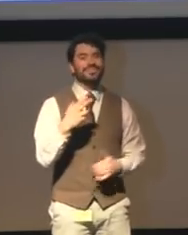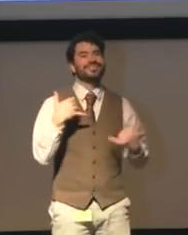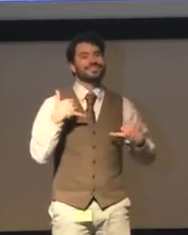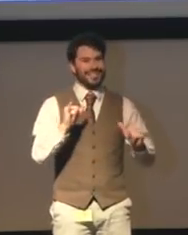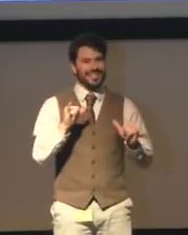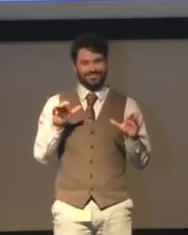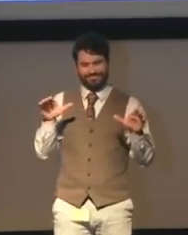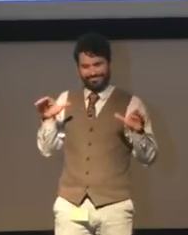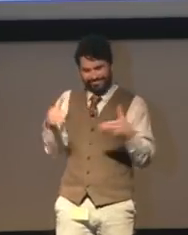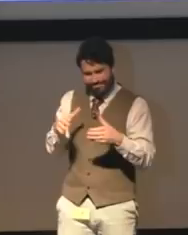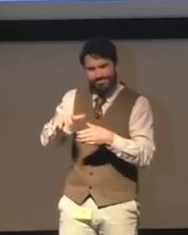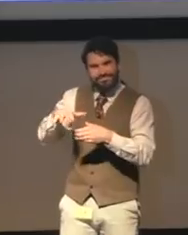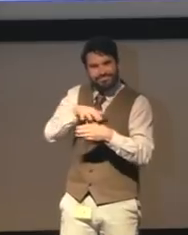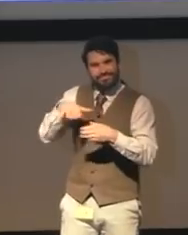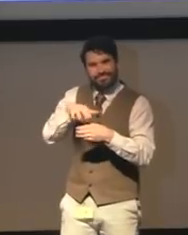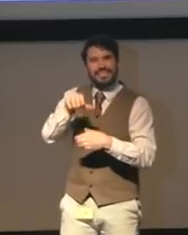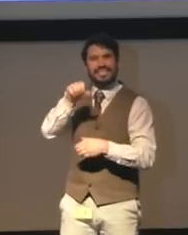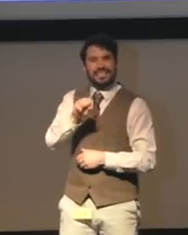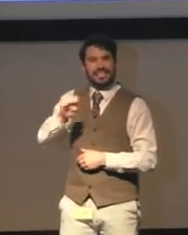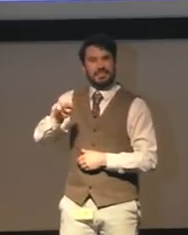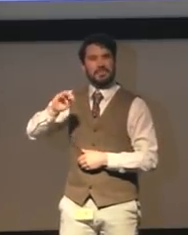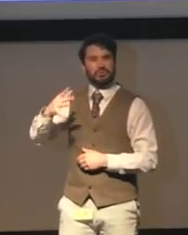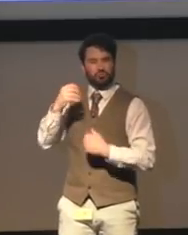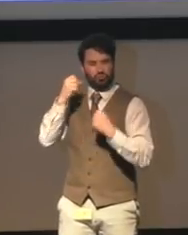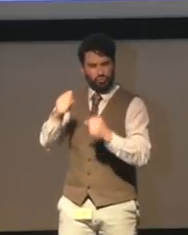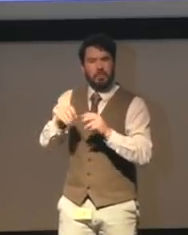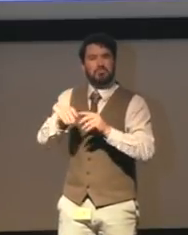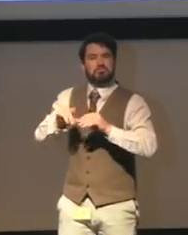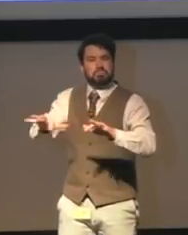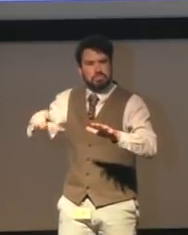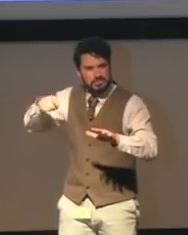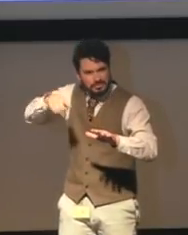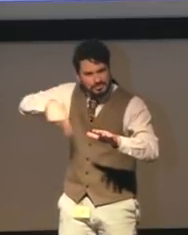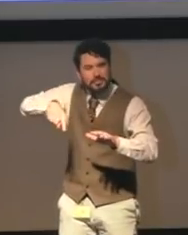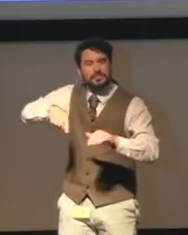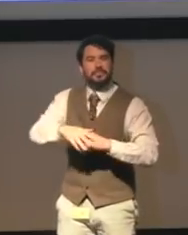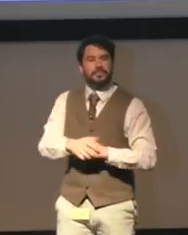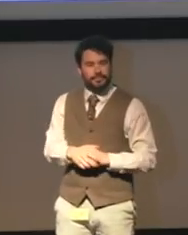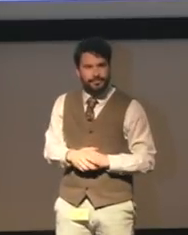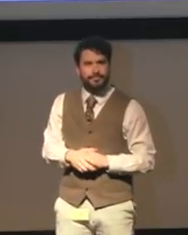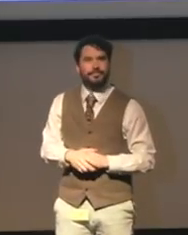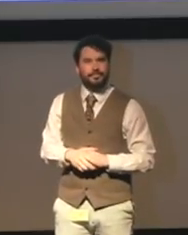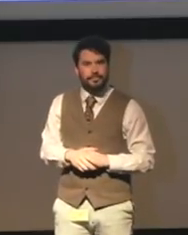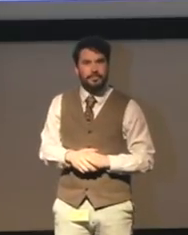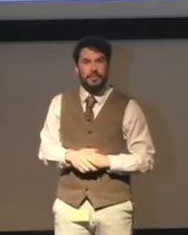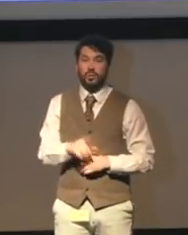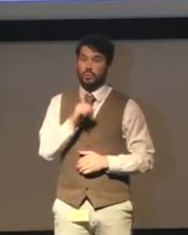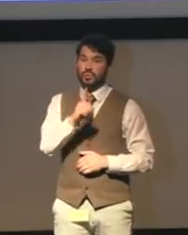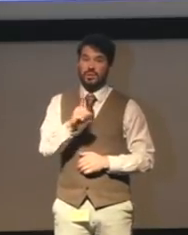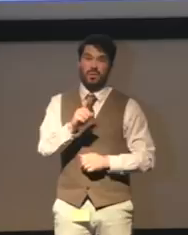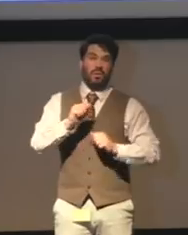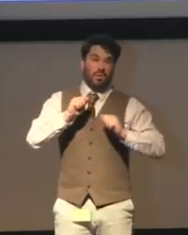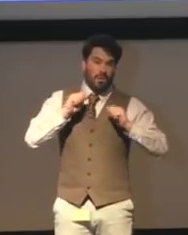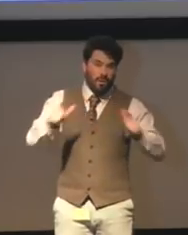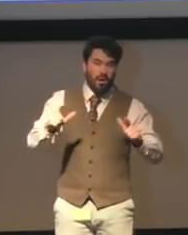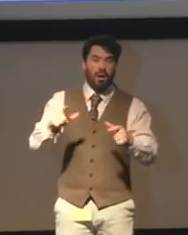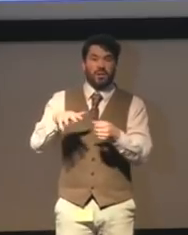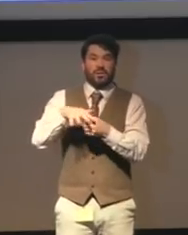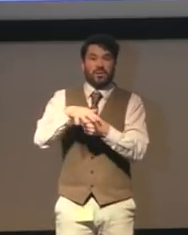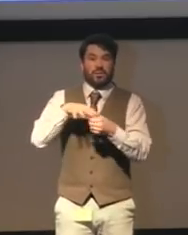Michigan issue, though certainly involves virtually every county within the